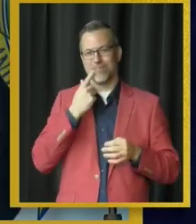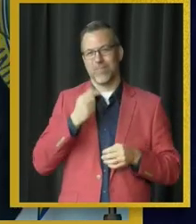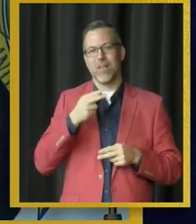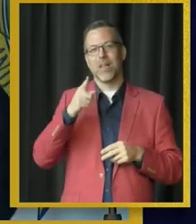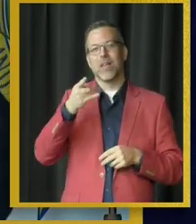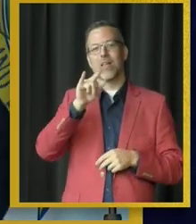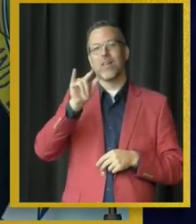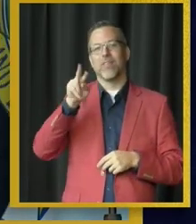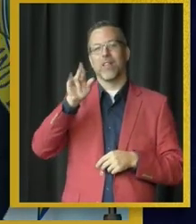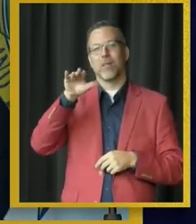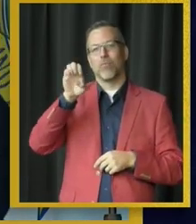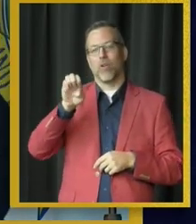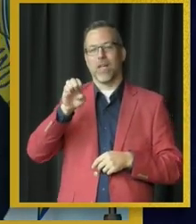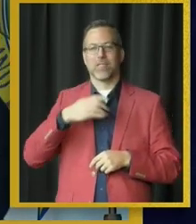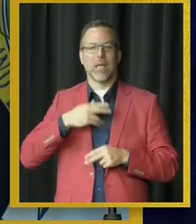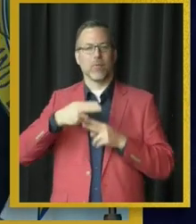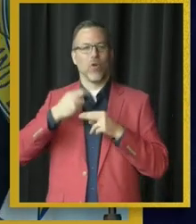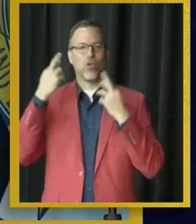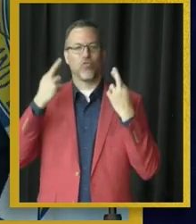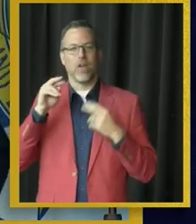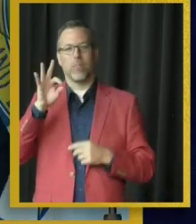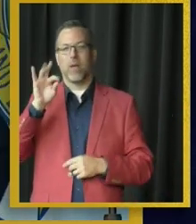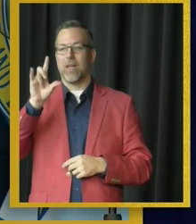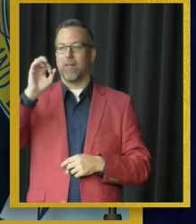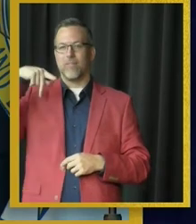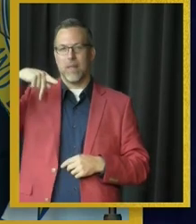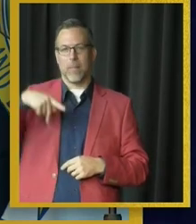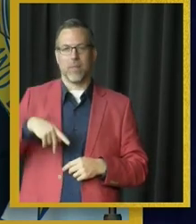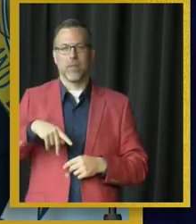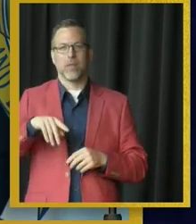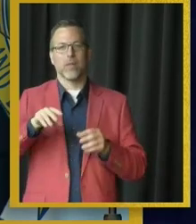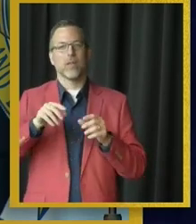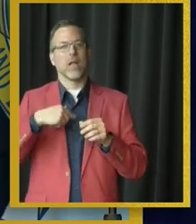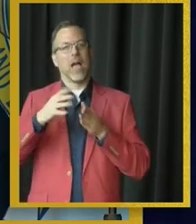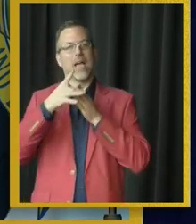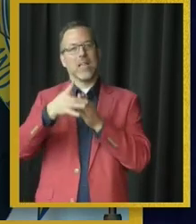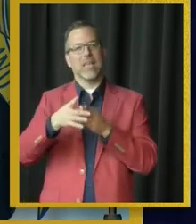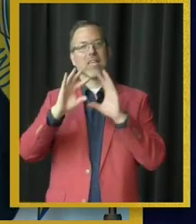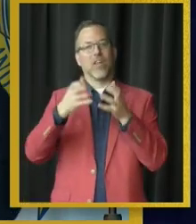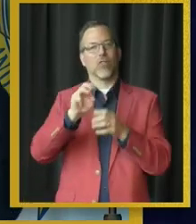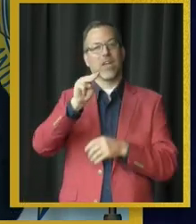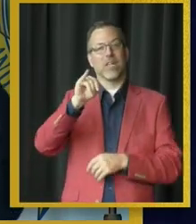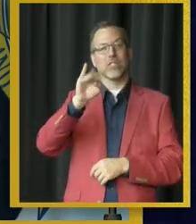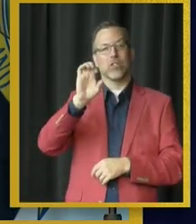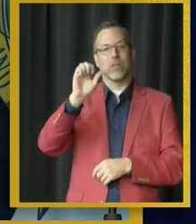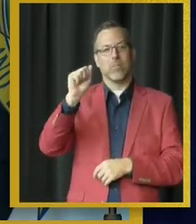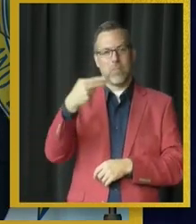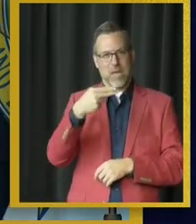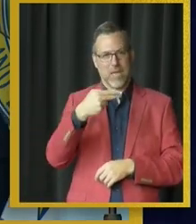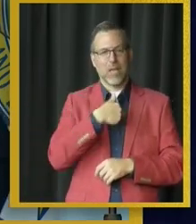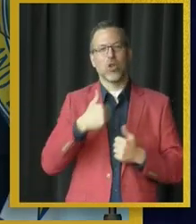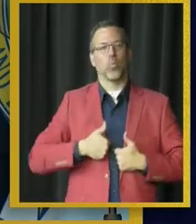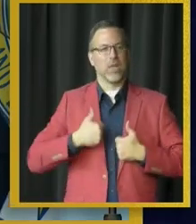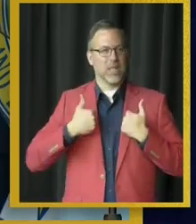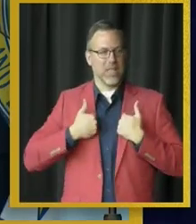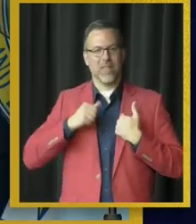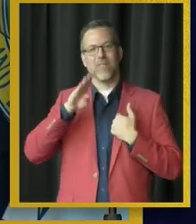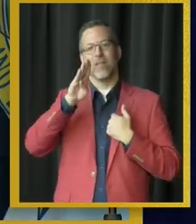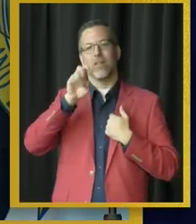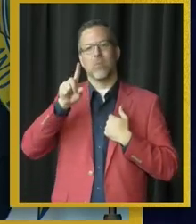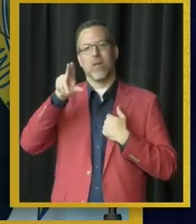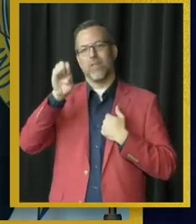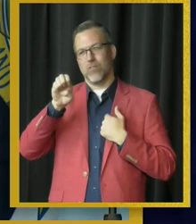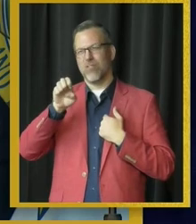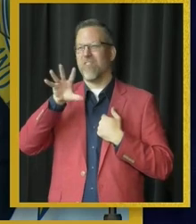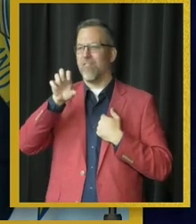call me Rabbi Flip. I'm a member of the clergy of Congregation Micah. We also live in the Bellevue community, many of us. We're about 520